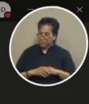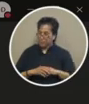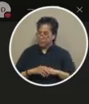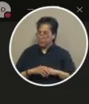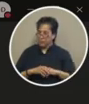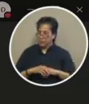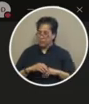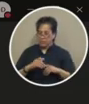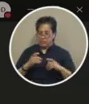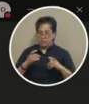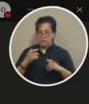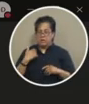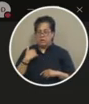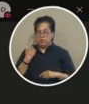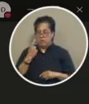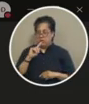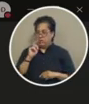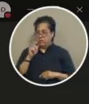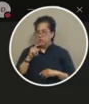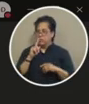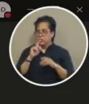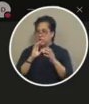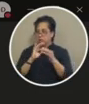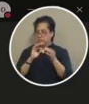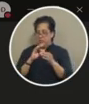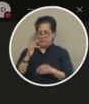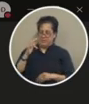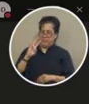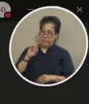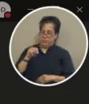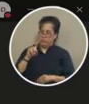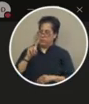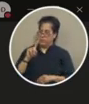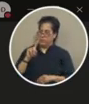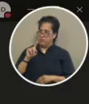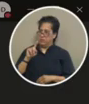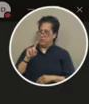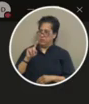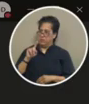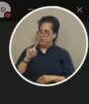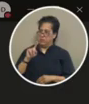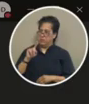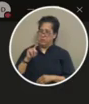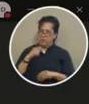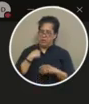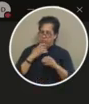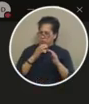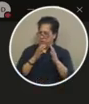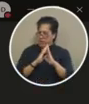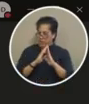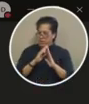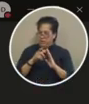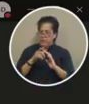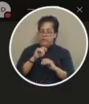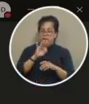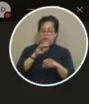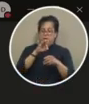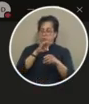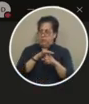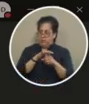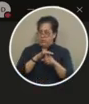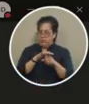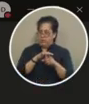We're finished with this. I have one question or comment on 17.1, and I've asked this before. If we voted